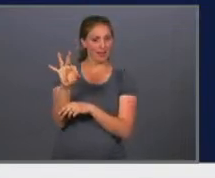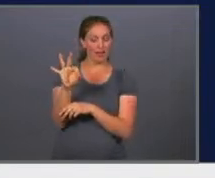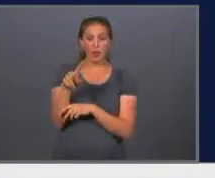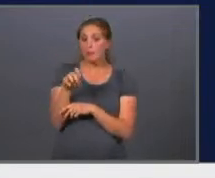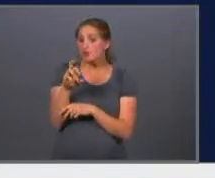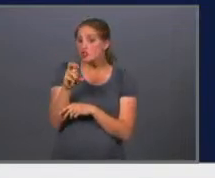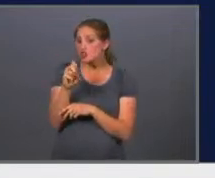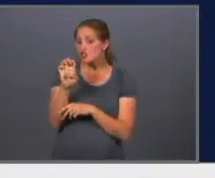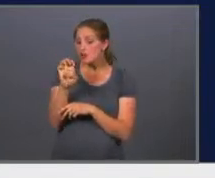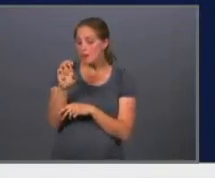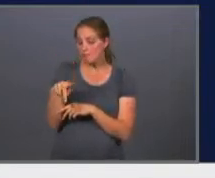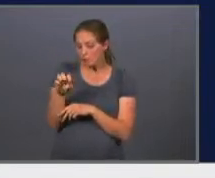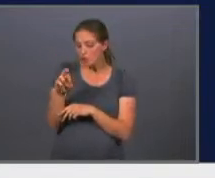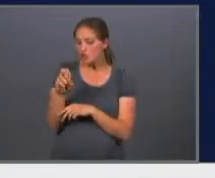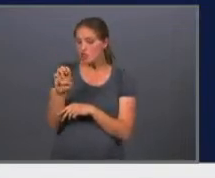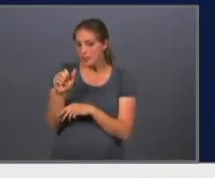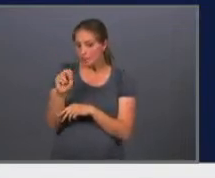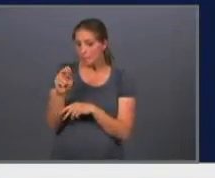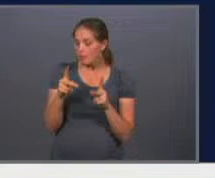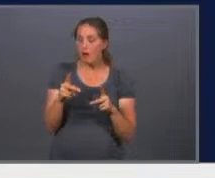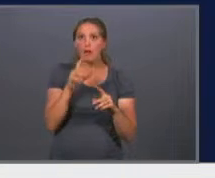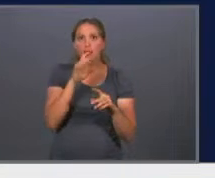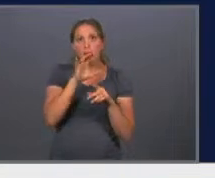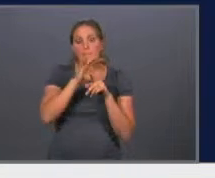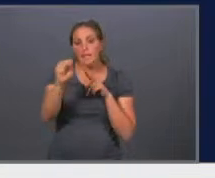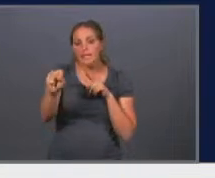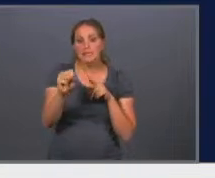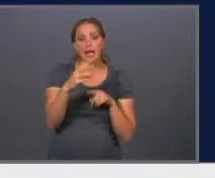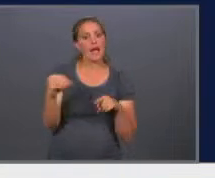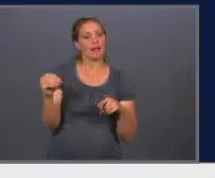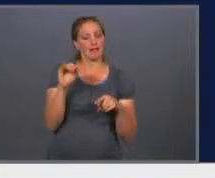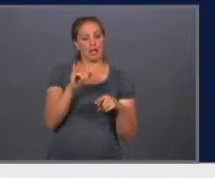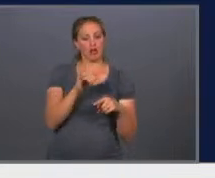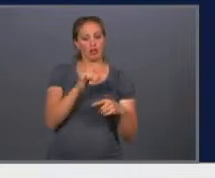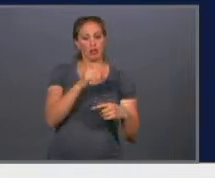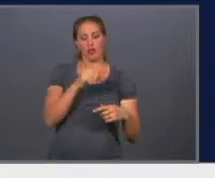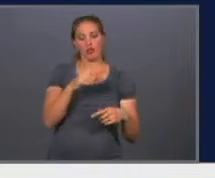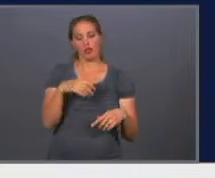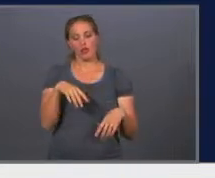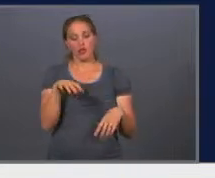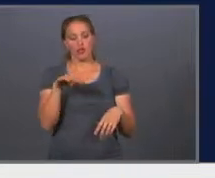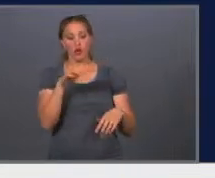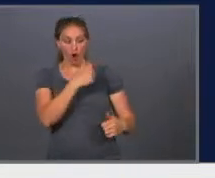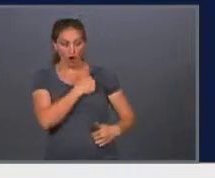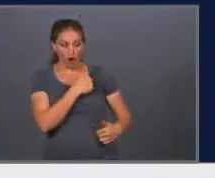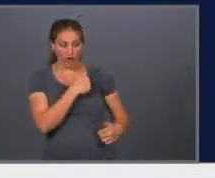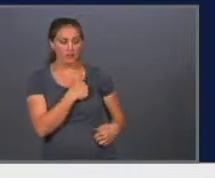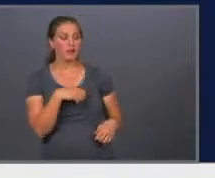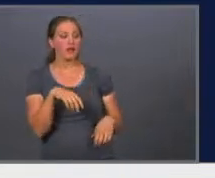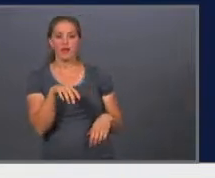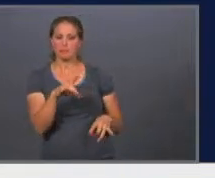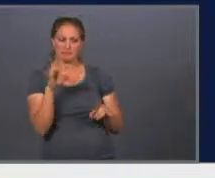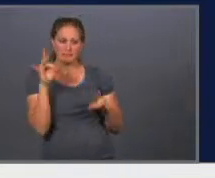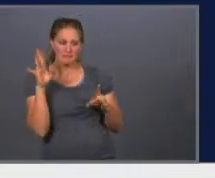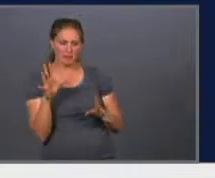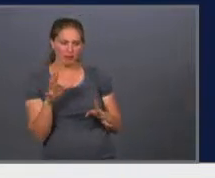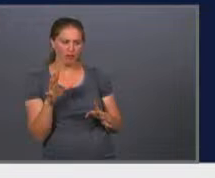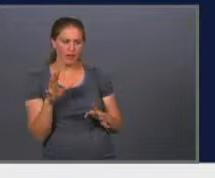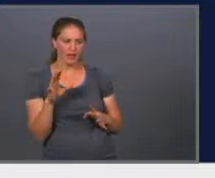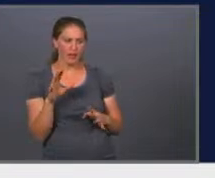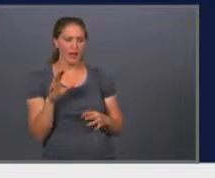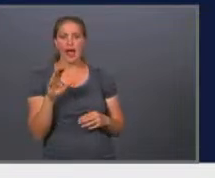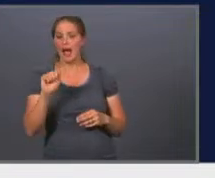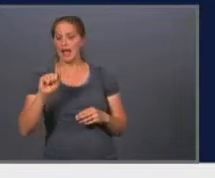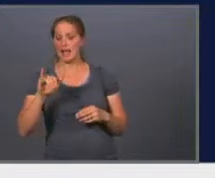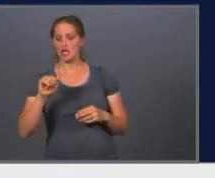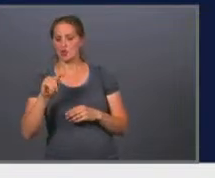amazing. Their Ayatollah and their the Revolutionary Guard are despicable, and we need to be strong against them. Well, thank you. And I want to